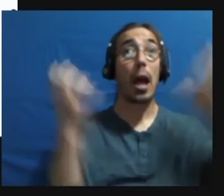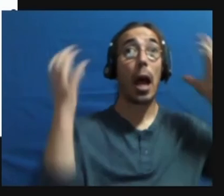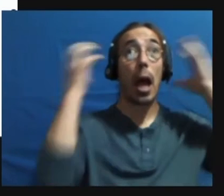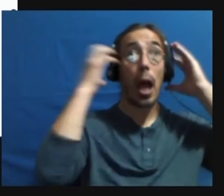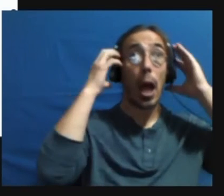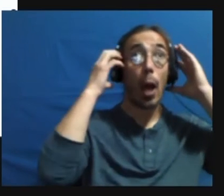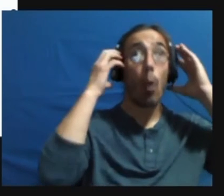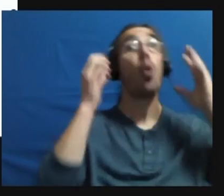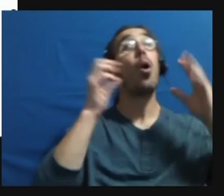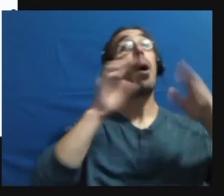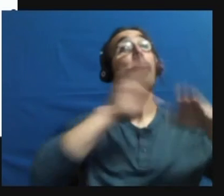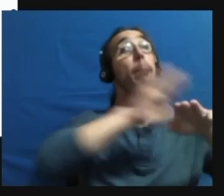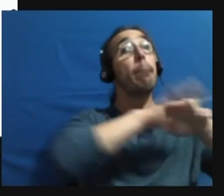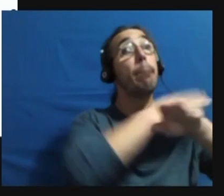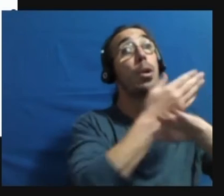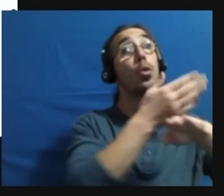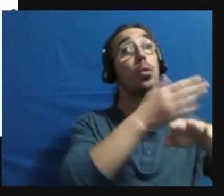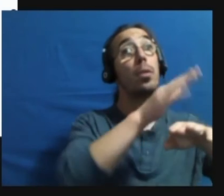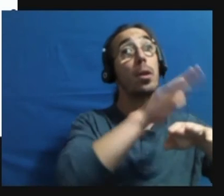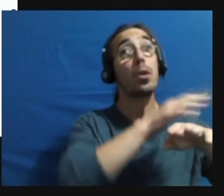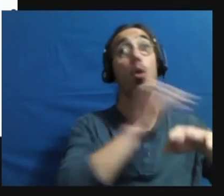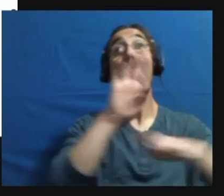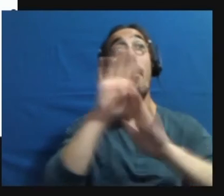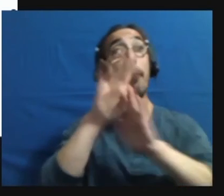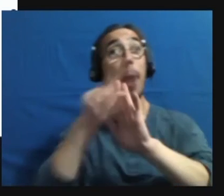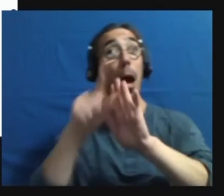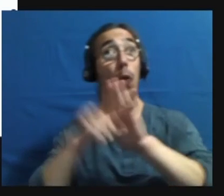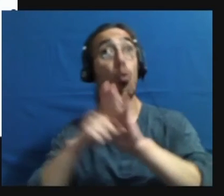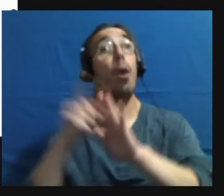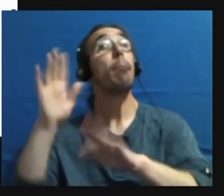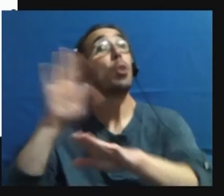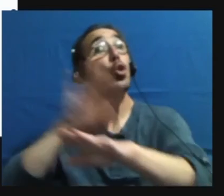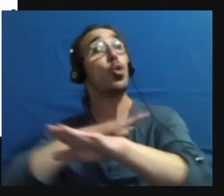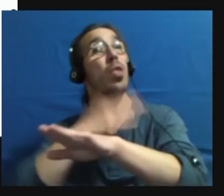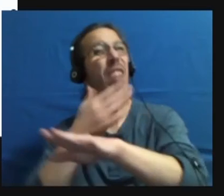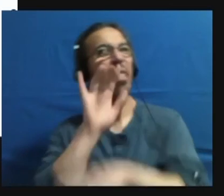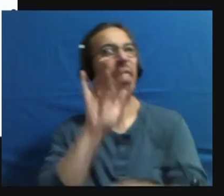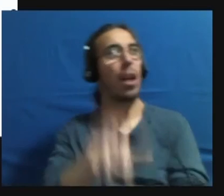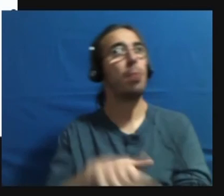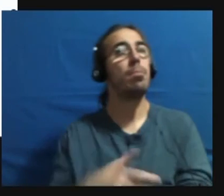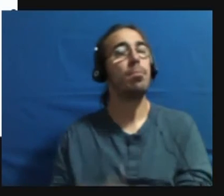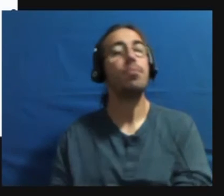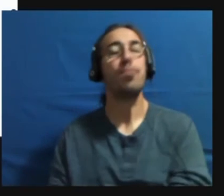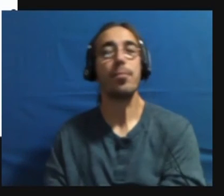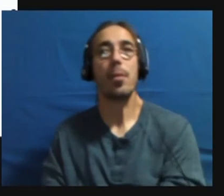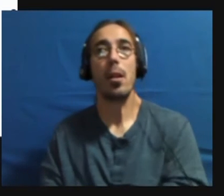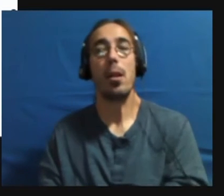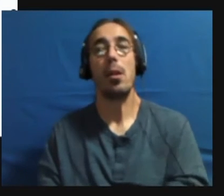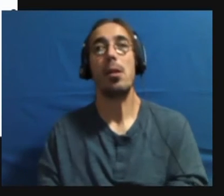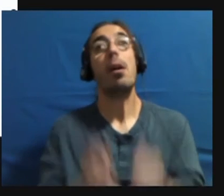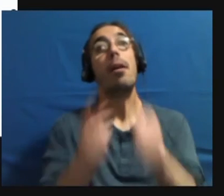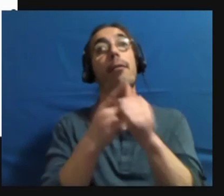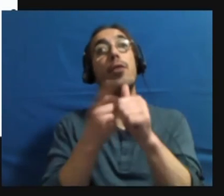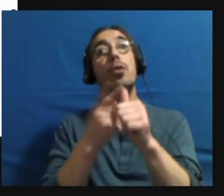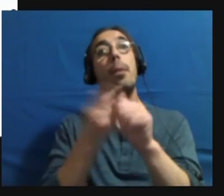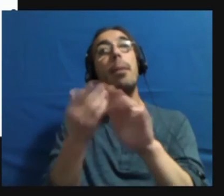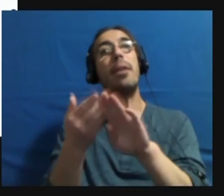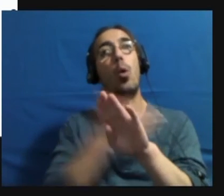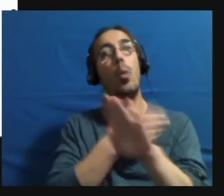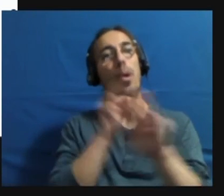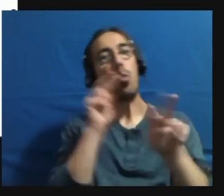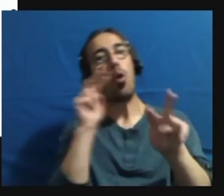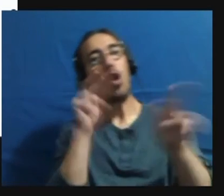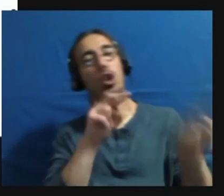music in the background, soft music could be helpful, things like that. So my first thing is before we look at the STEM, look at